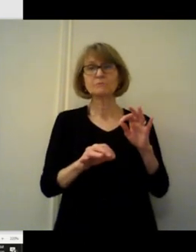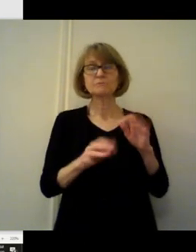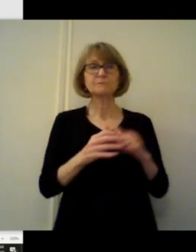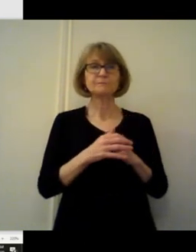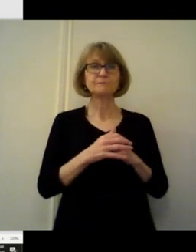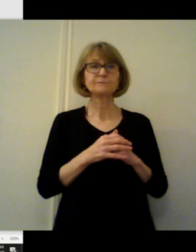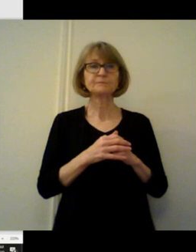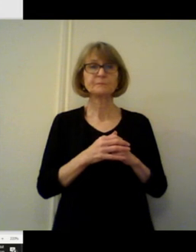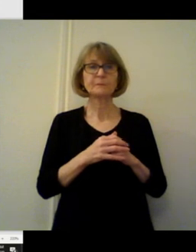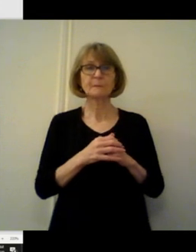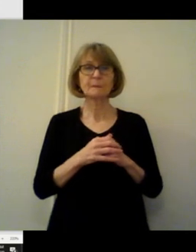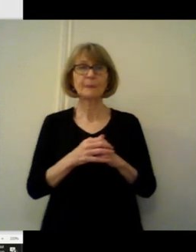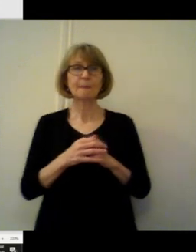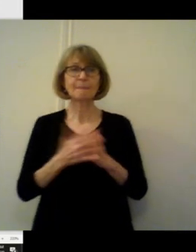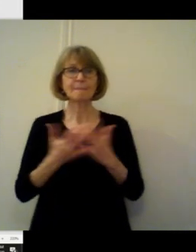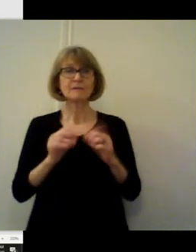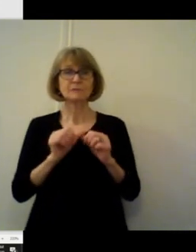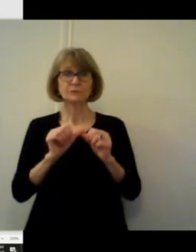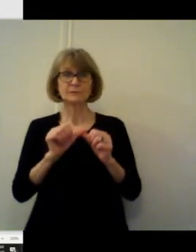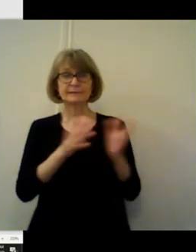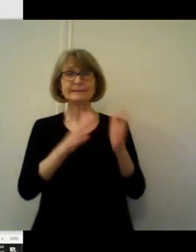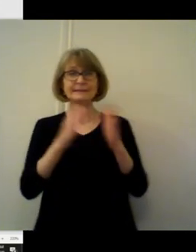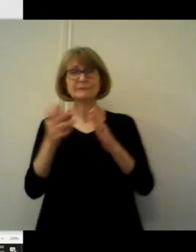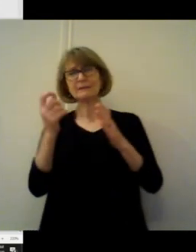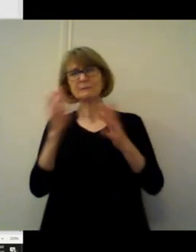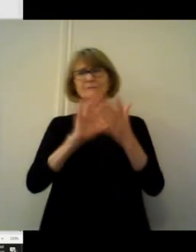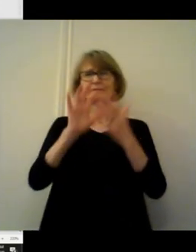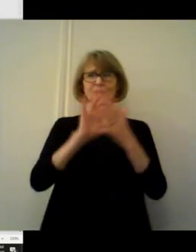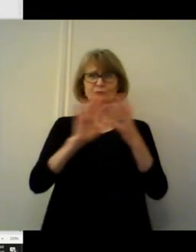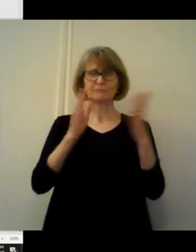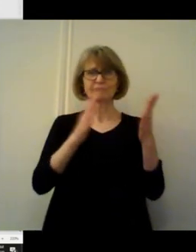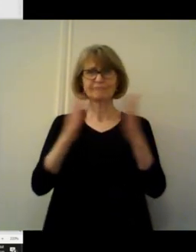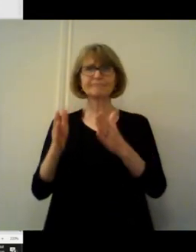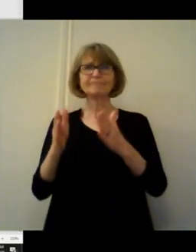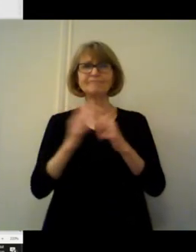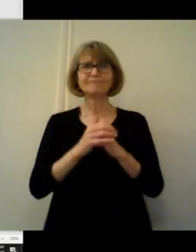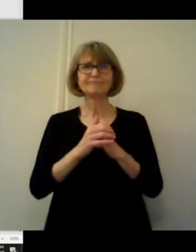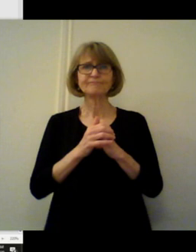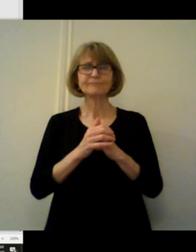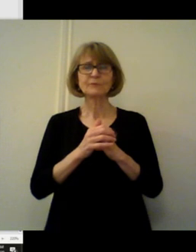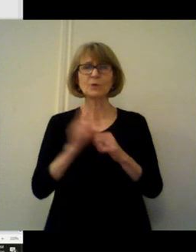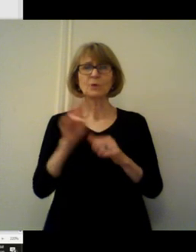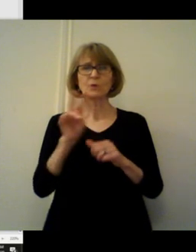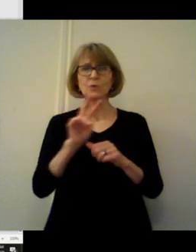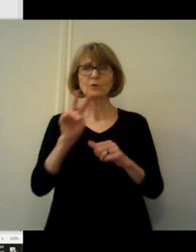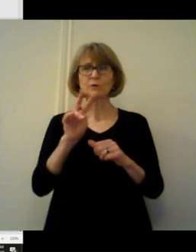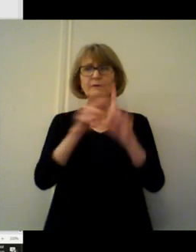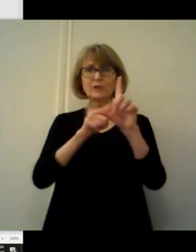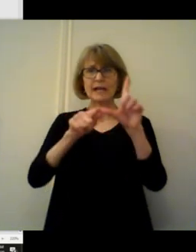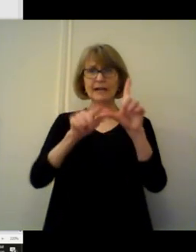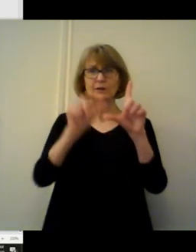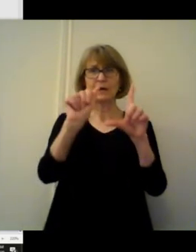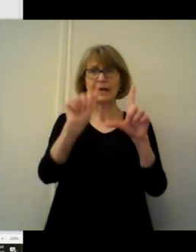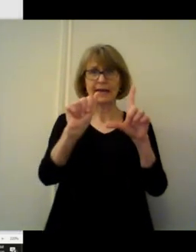So let's go ahead and continue that. This next one's a little bit confusing. All right, so let's take a look at this. We're looking for angle A. Now notice